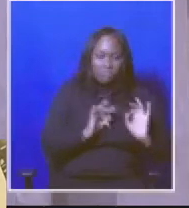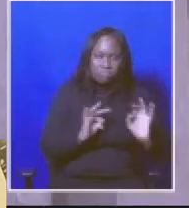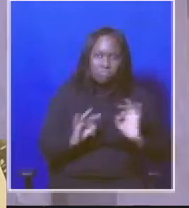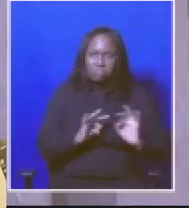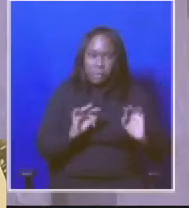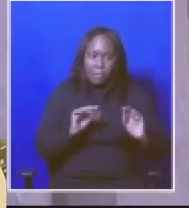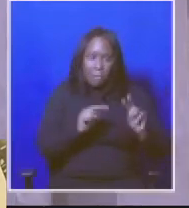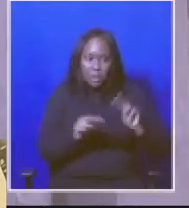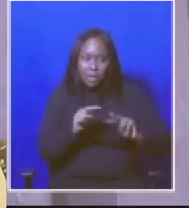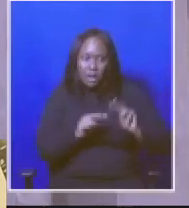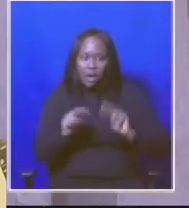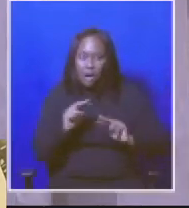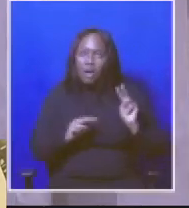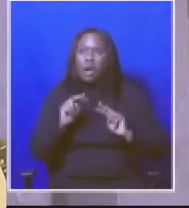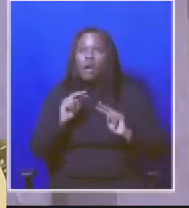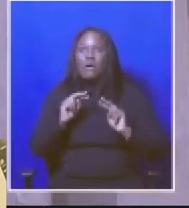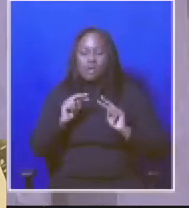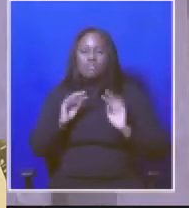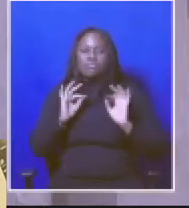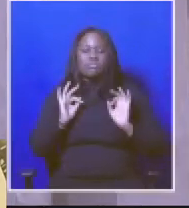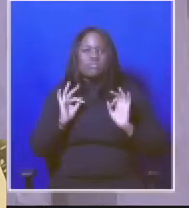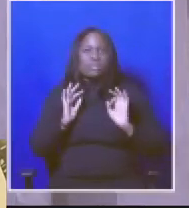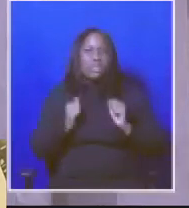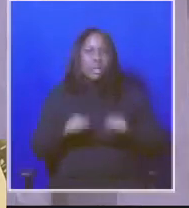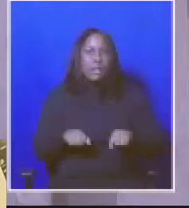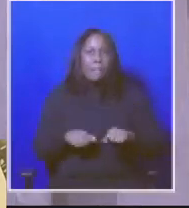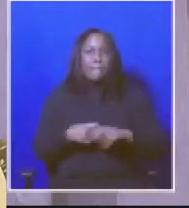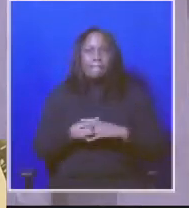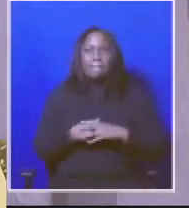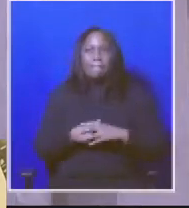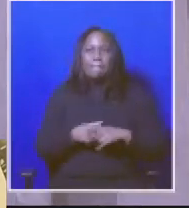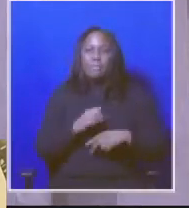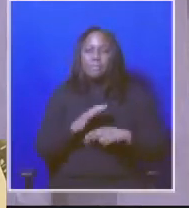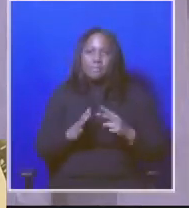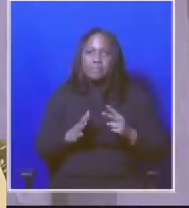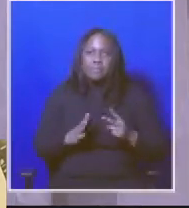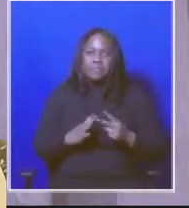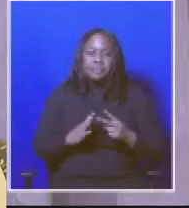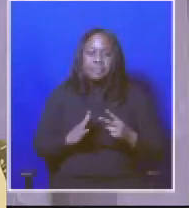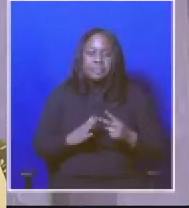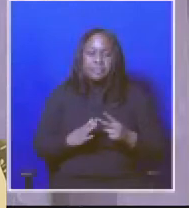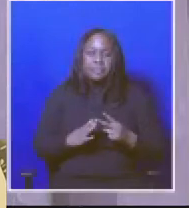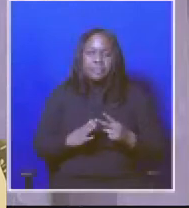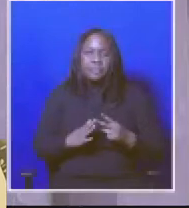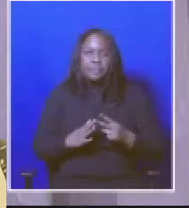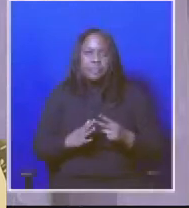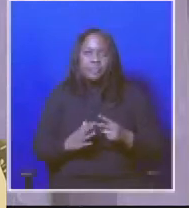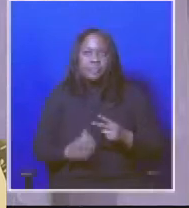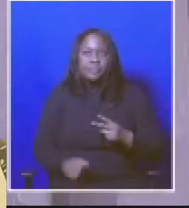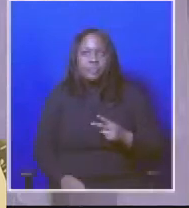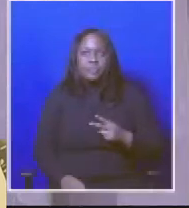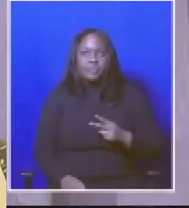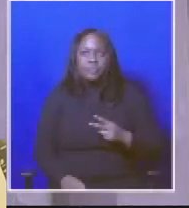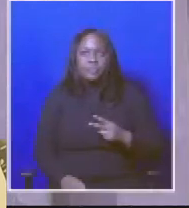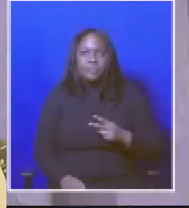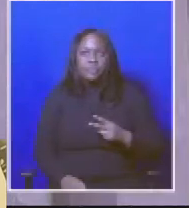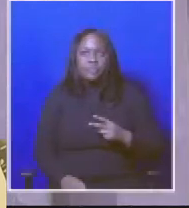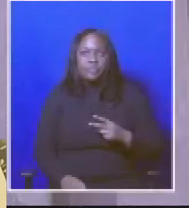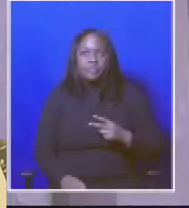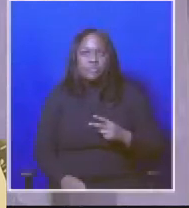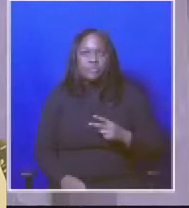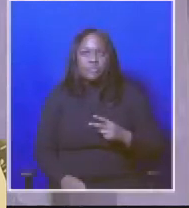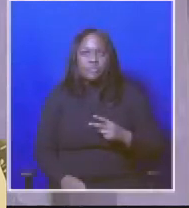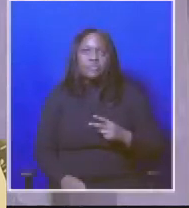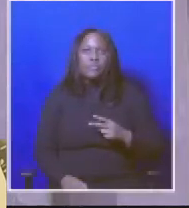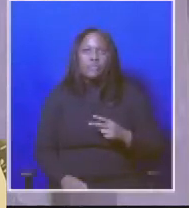Secondly, I think we must disabuse ourselves from this comment of grid